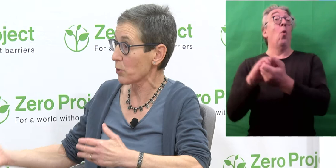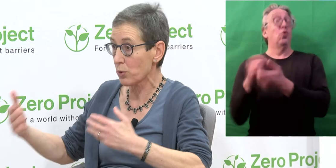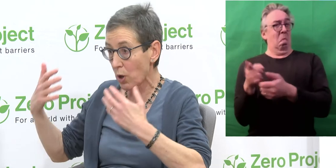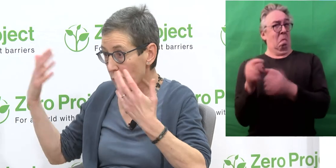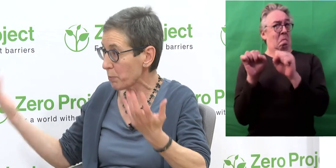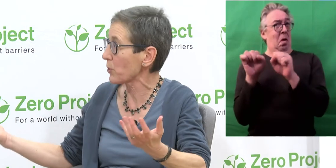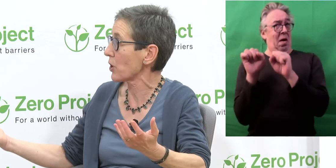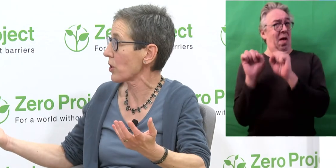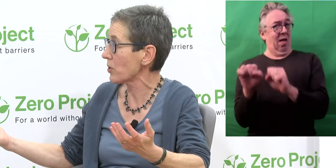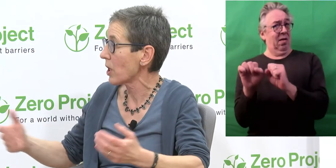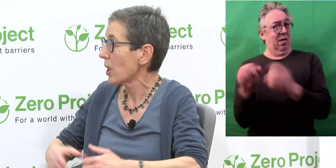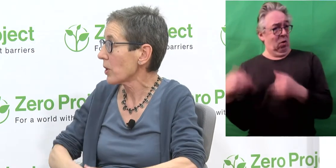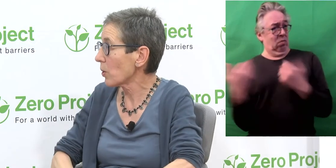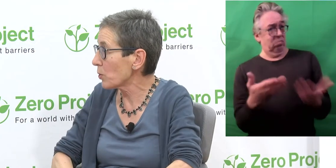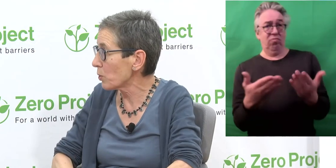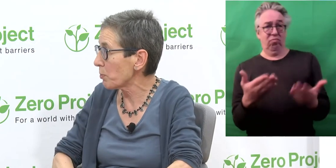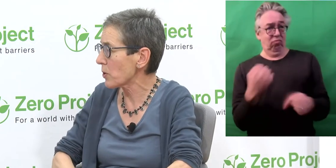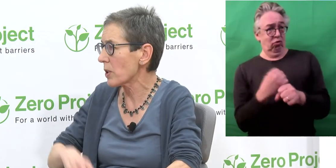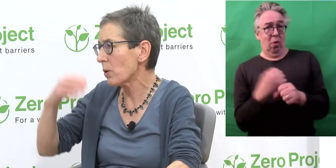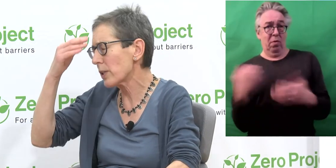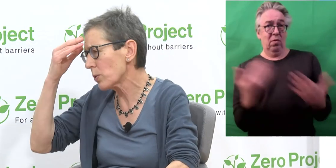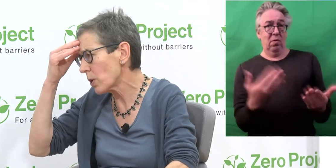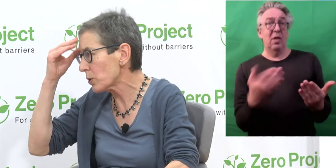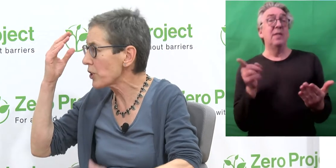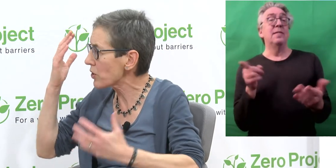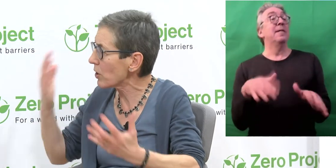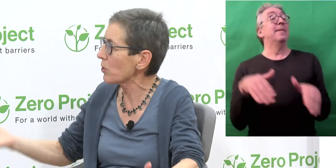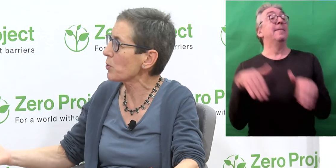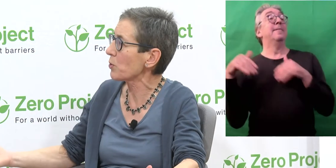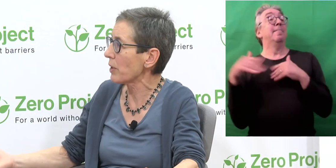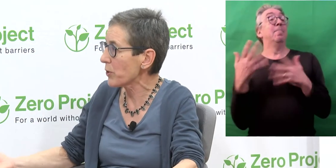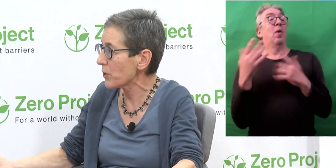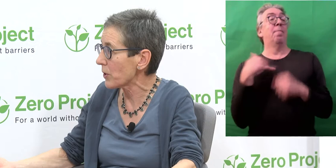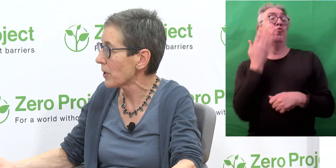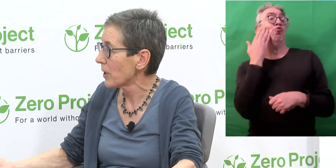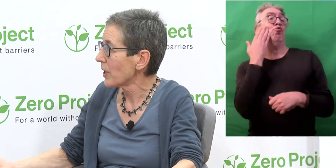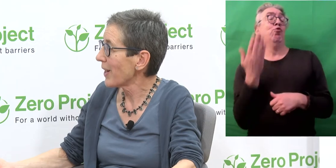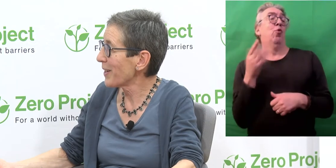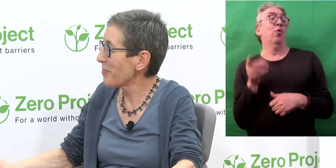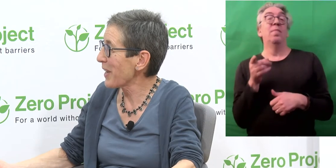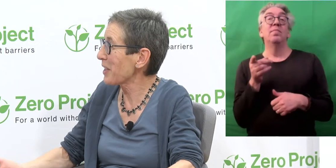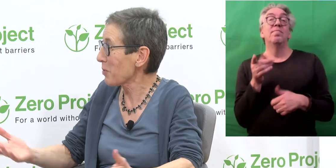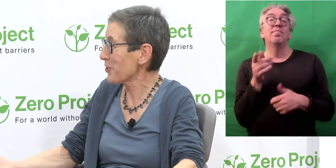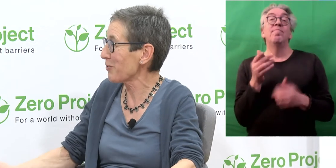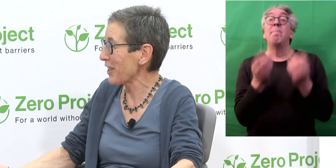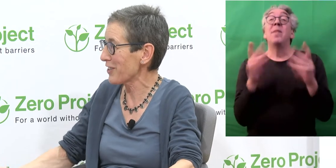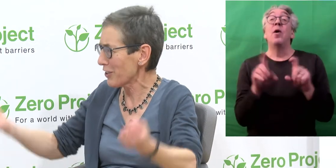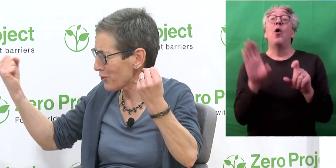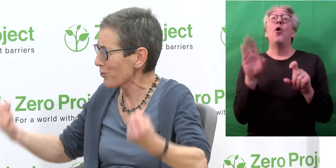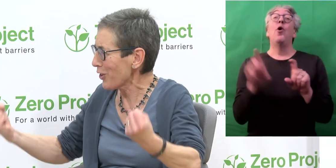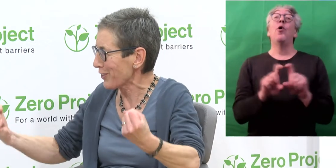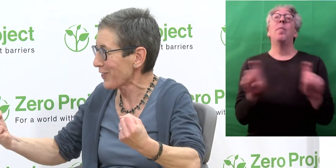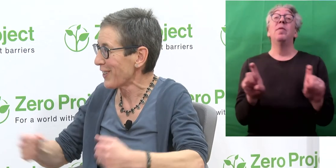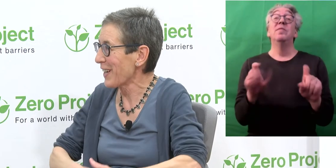jobs or to offer positions don't do it because, you know, I don't know. They're just not used to diversity. And then once they've done it, they said, yeah,